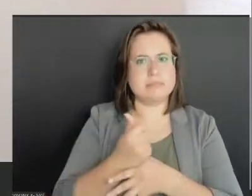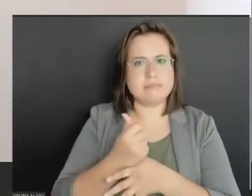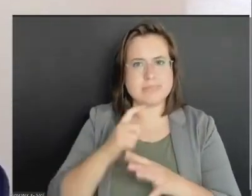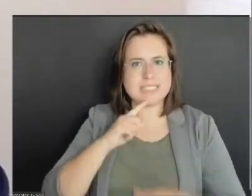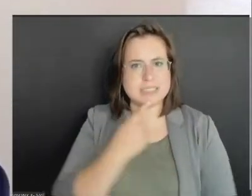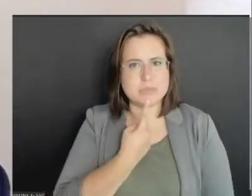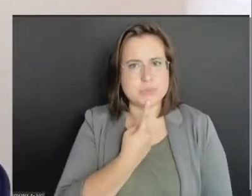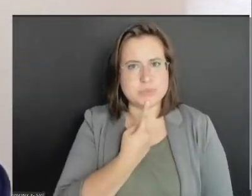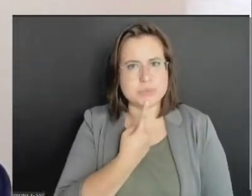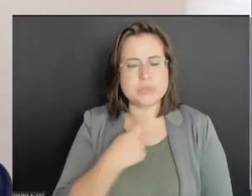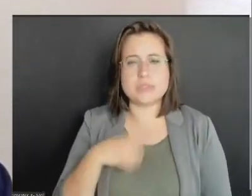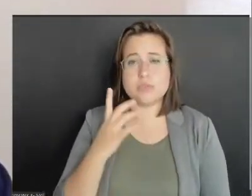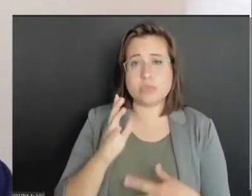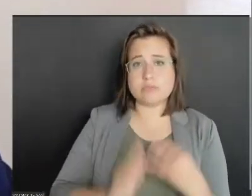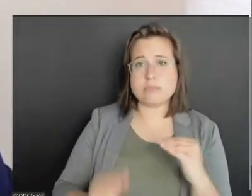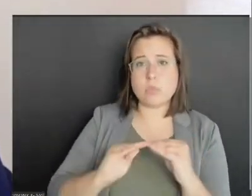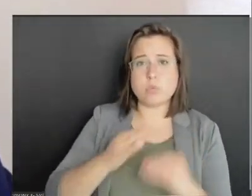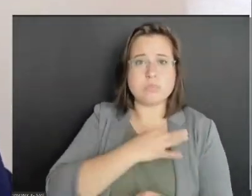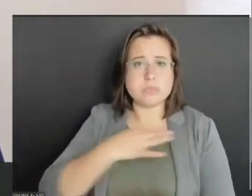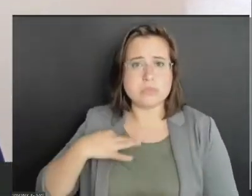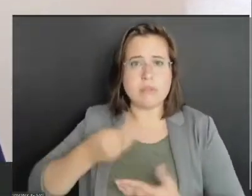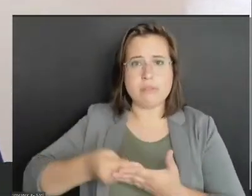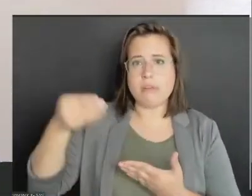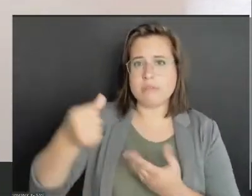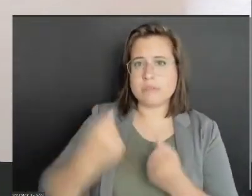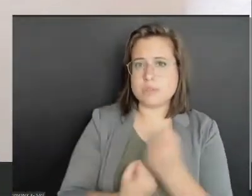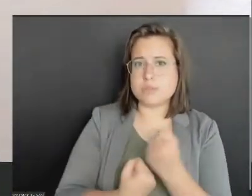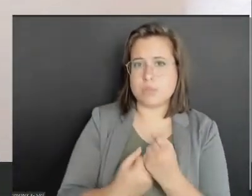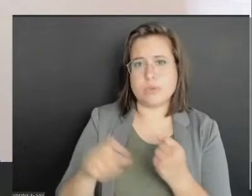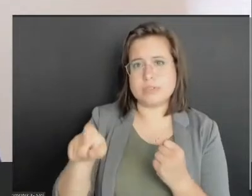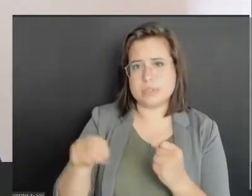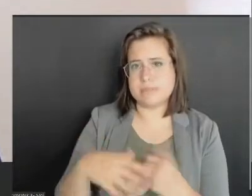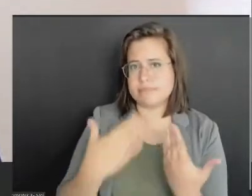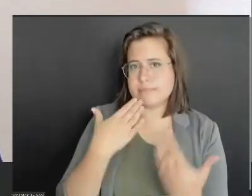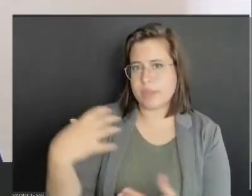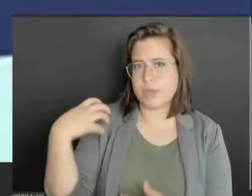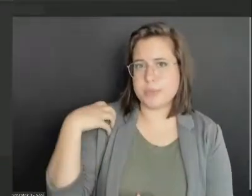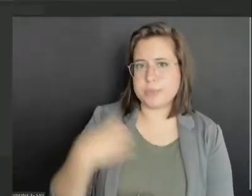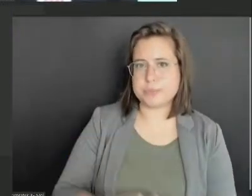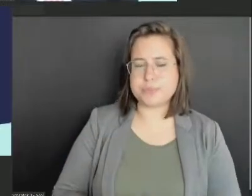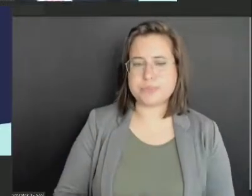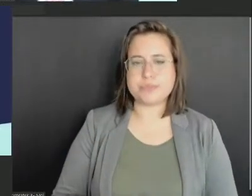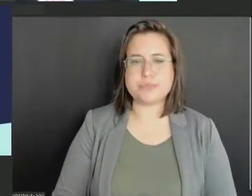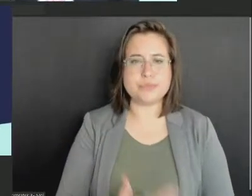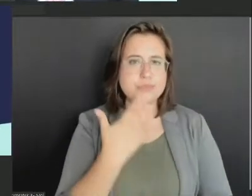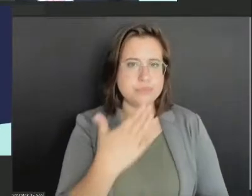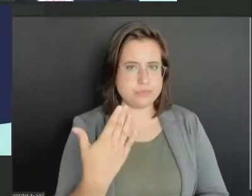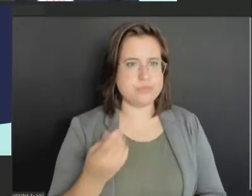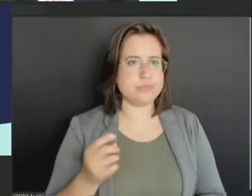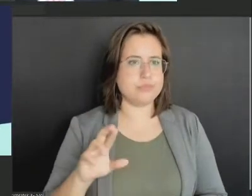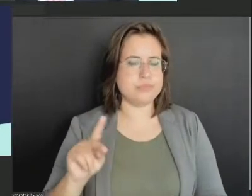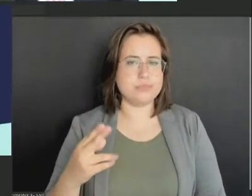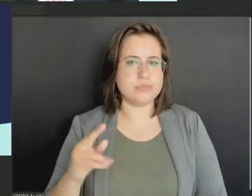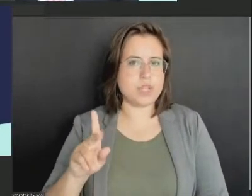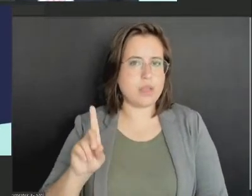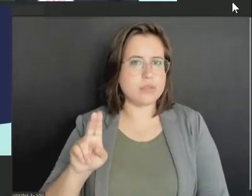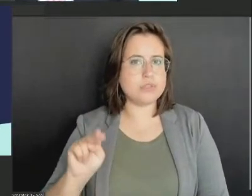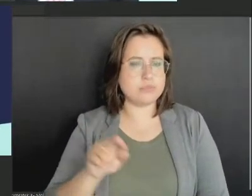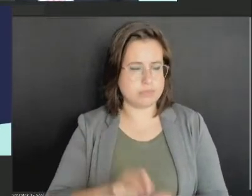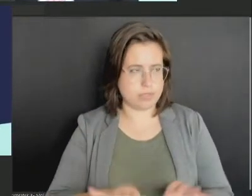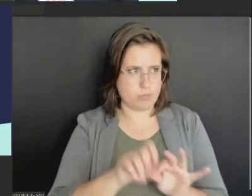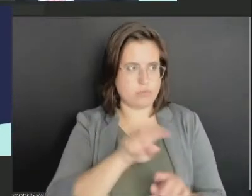for additional staffing and funding support. Thank you, Madam Chair. Thank you, Dr. Khaldoun. Very important